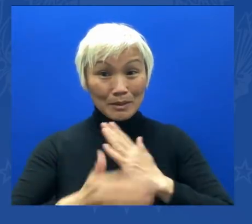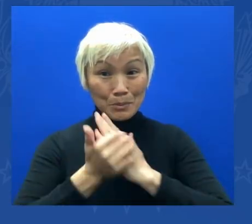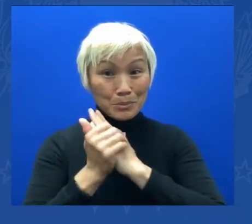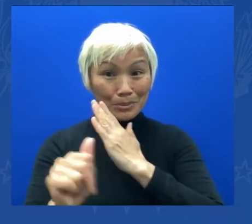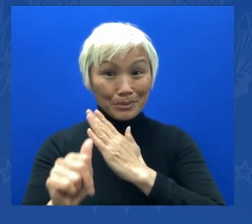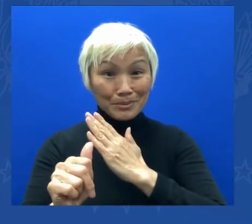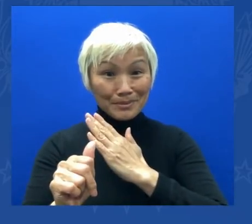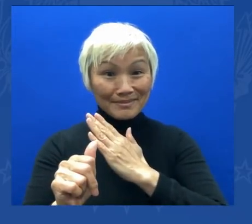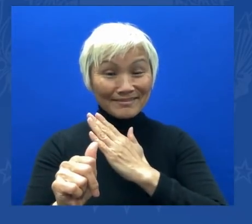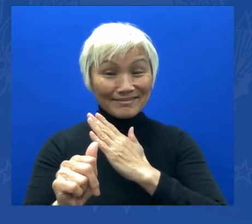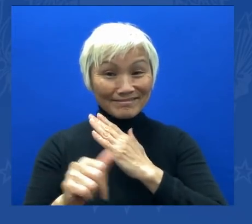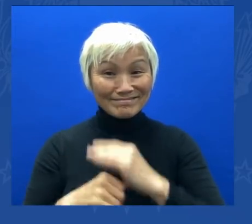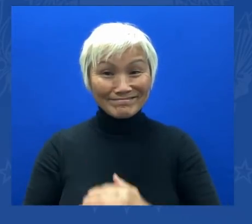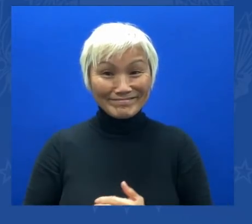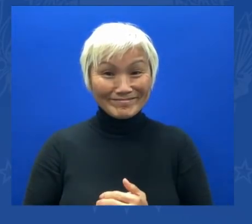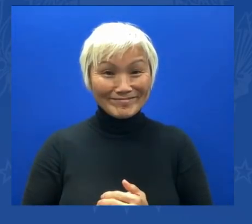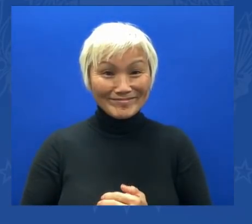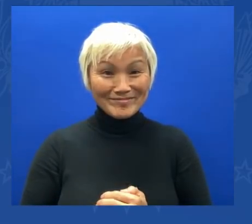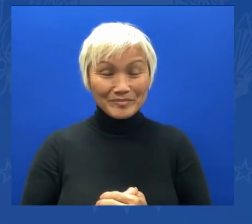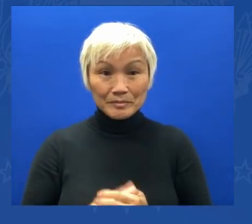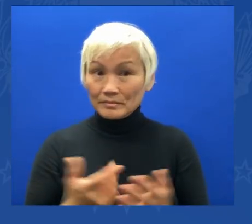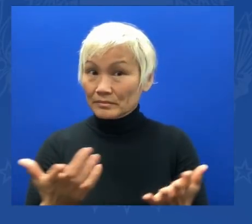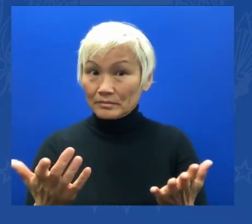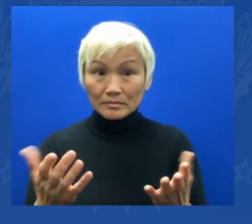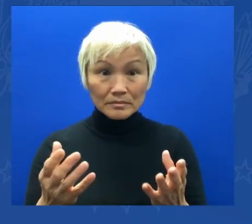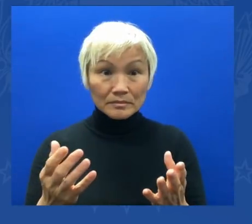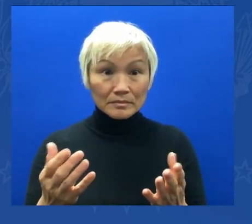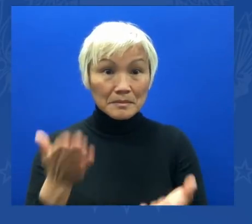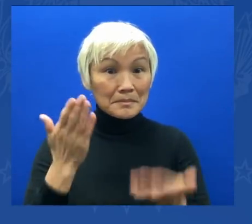hope meets the press. Maybe they start to watch it again.